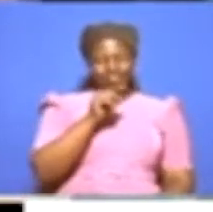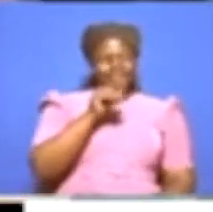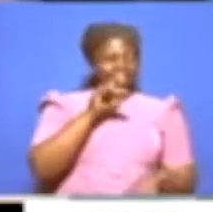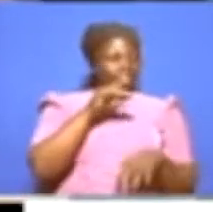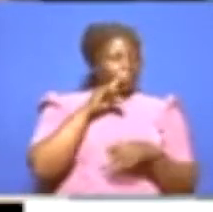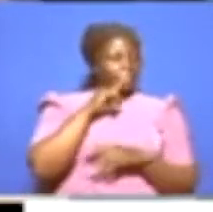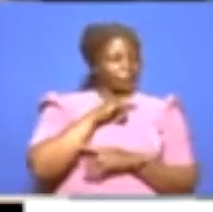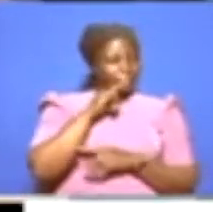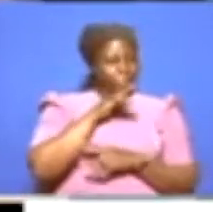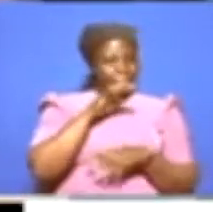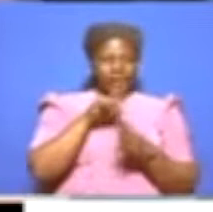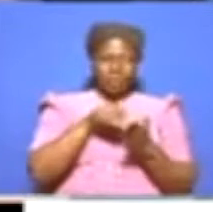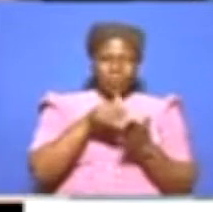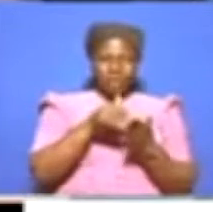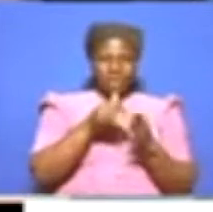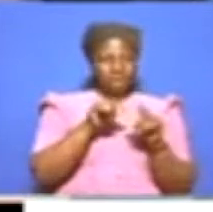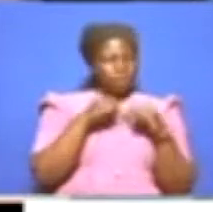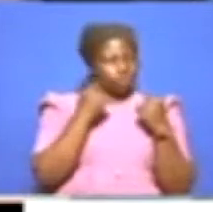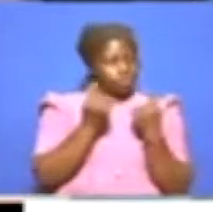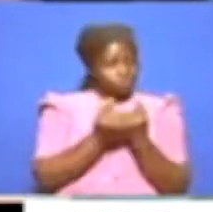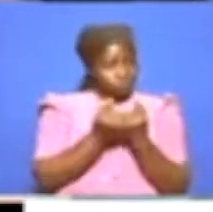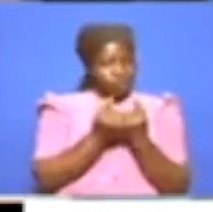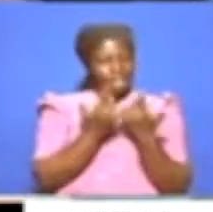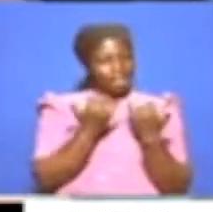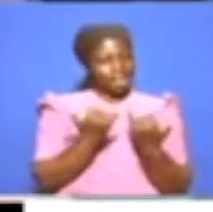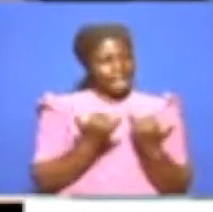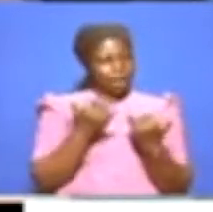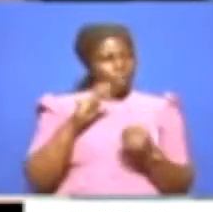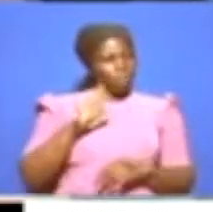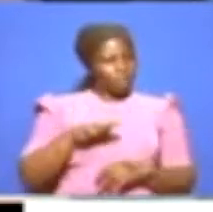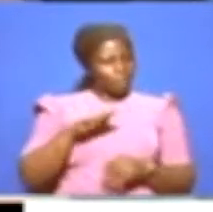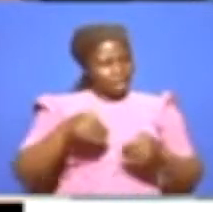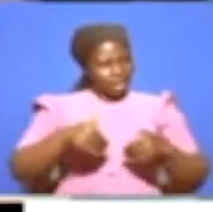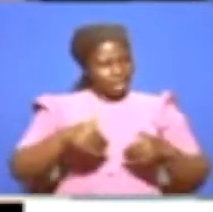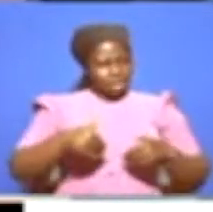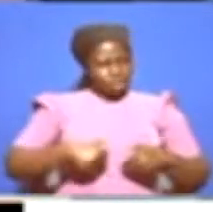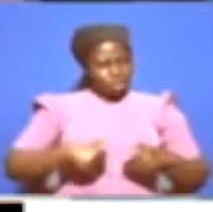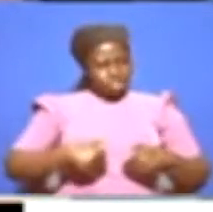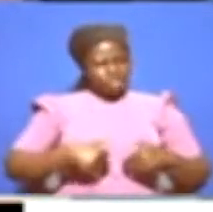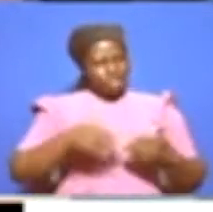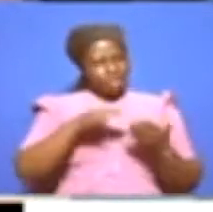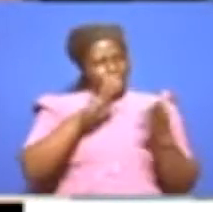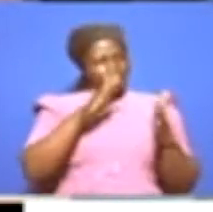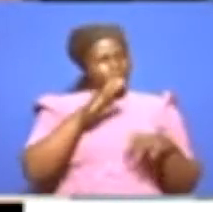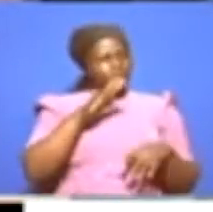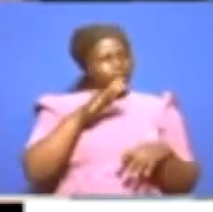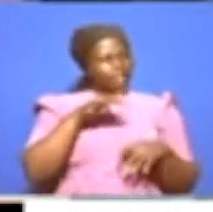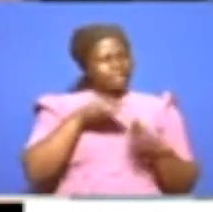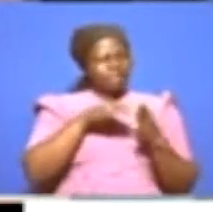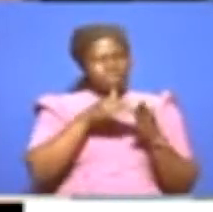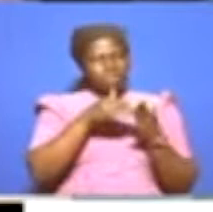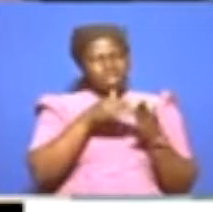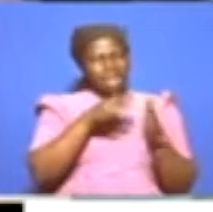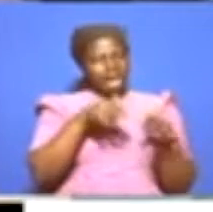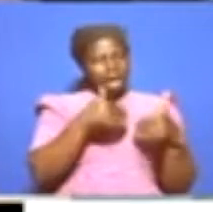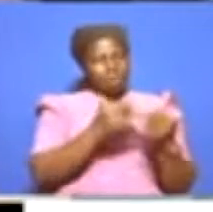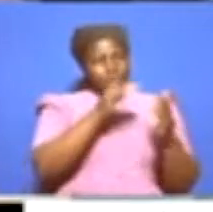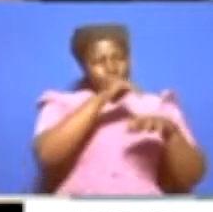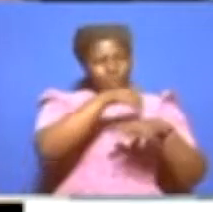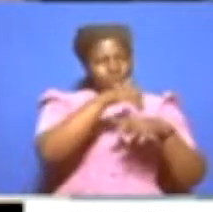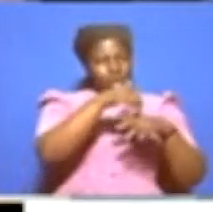groups, and maybe why are women and the youth the most vulnerable in terms of online